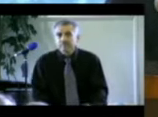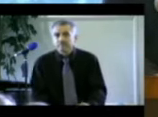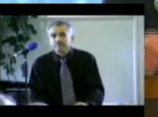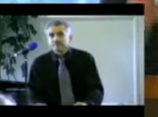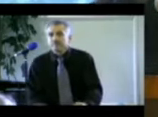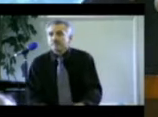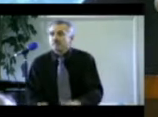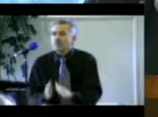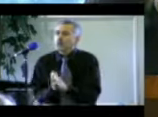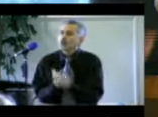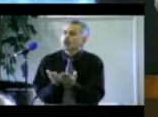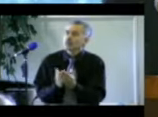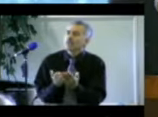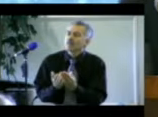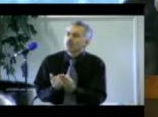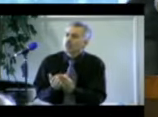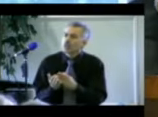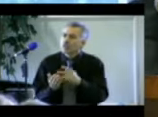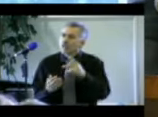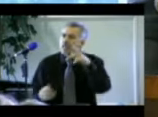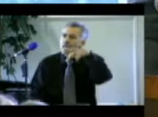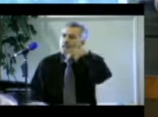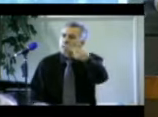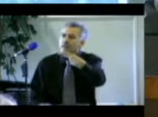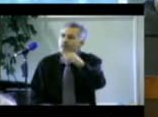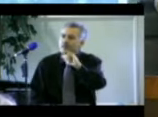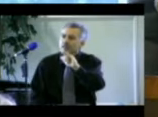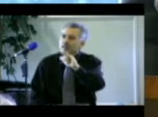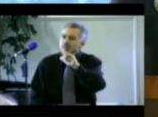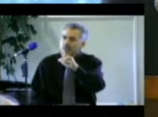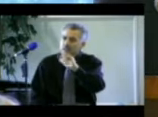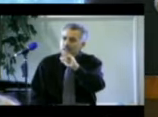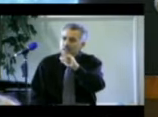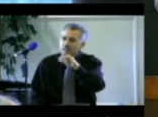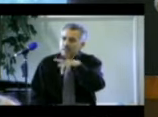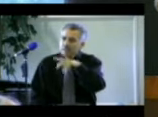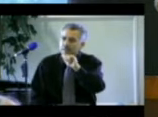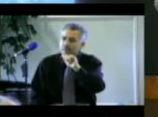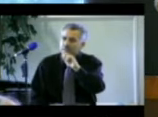Turn, if you will, over to Philippians chapter 2.